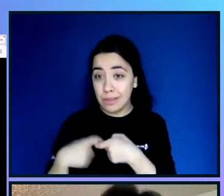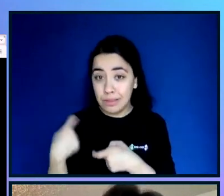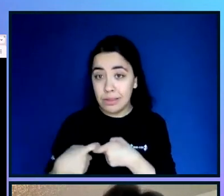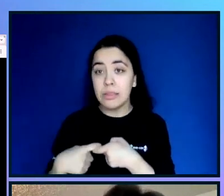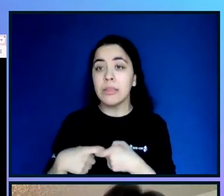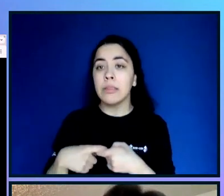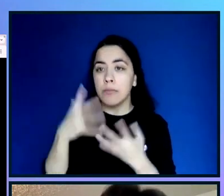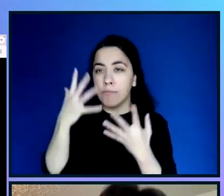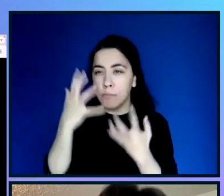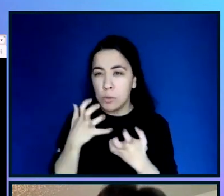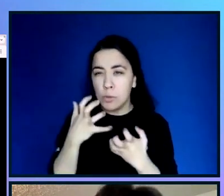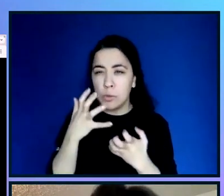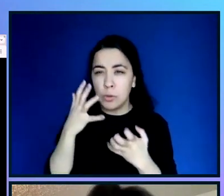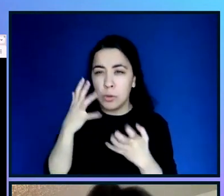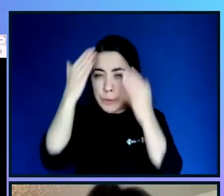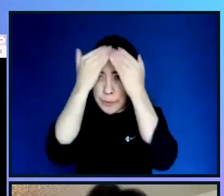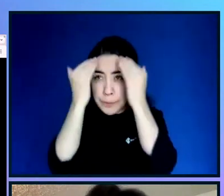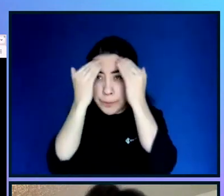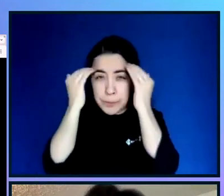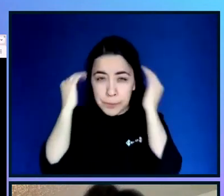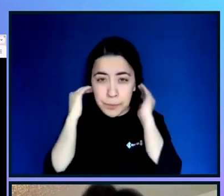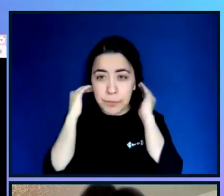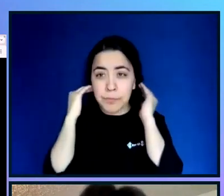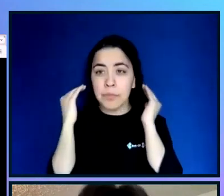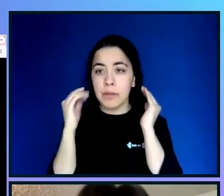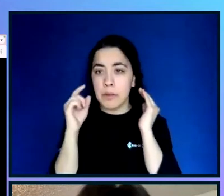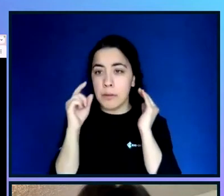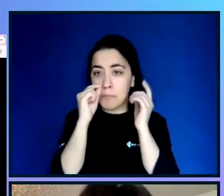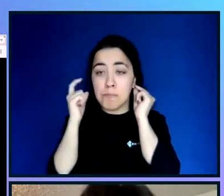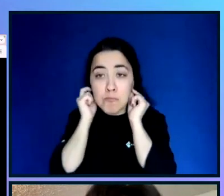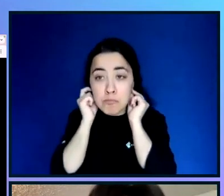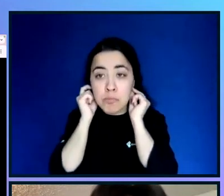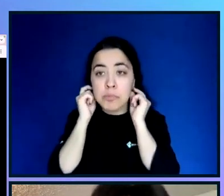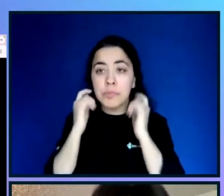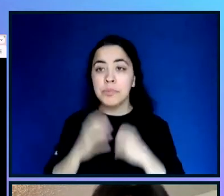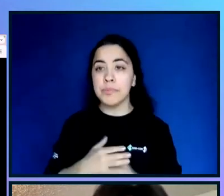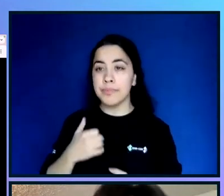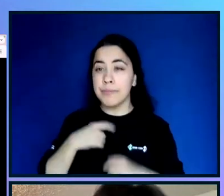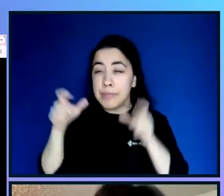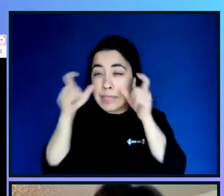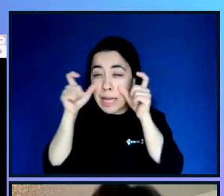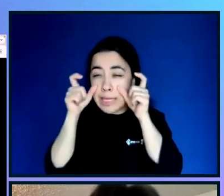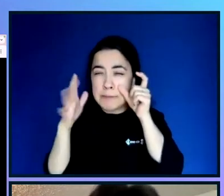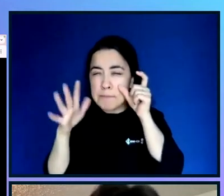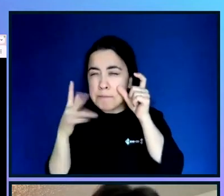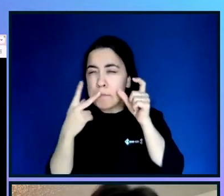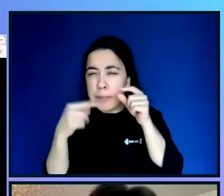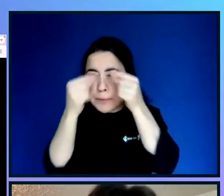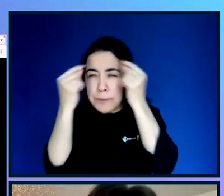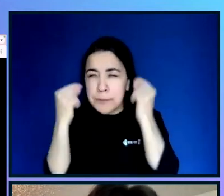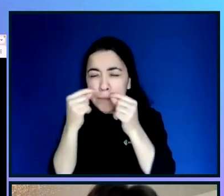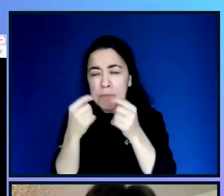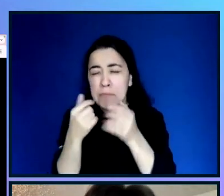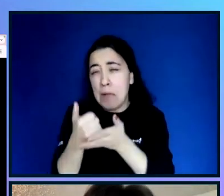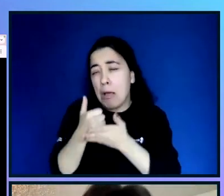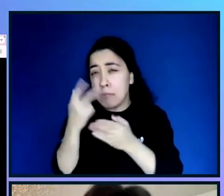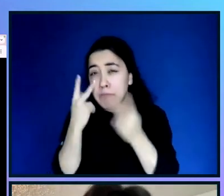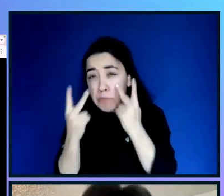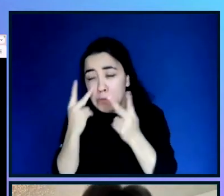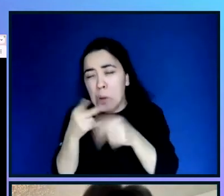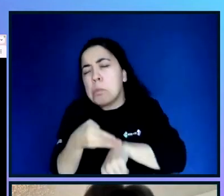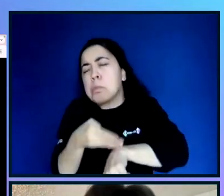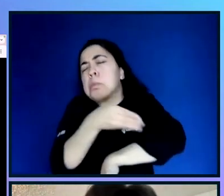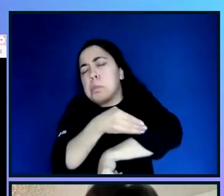facial piercings, and tooth jumps. Today I'm wearing my pink rimmed glasses that help me see a little bit better. And I'm wearing a